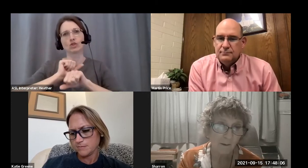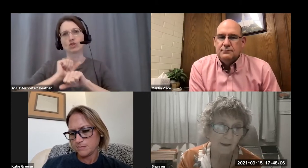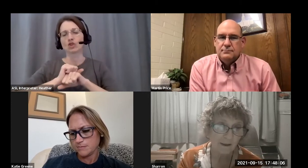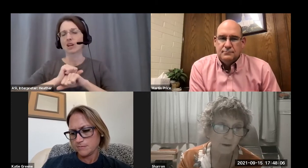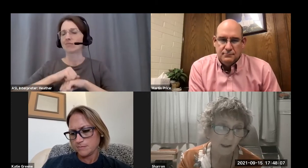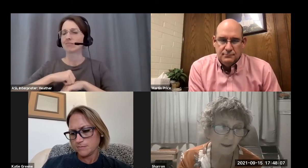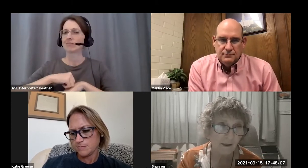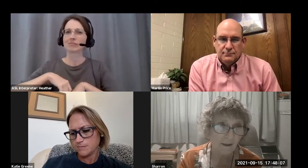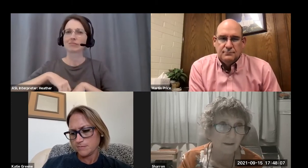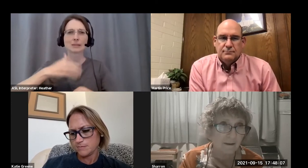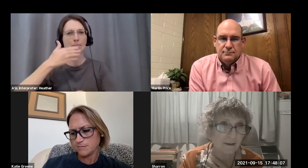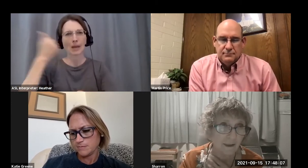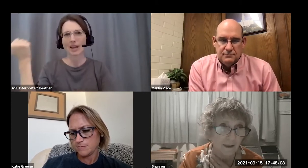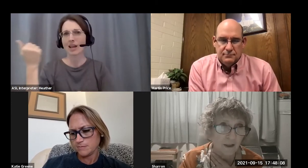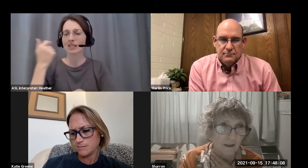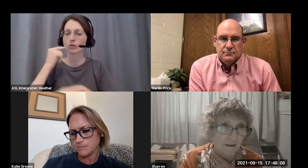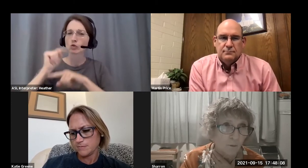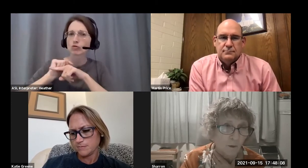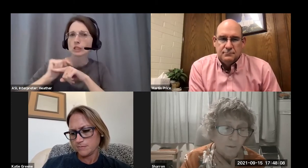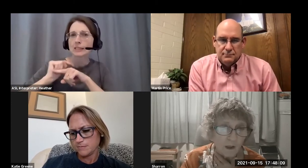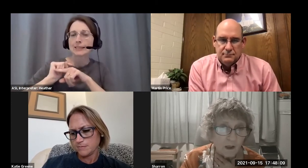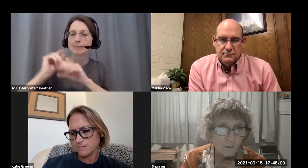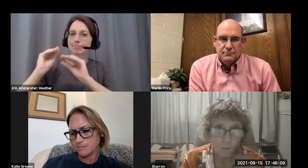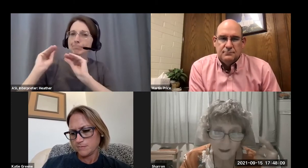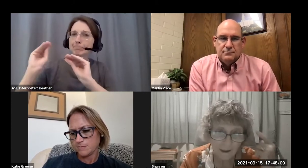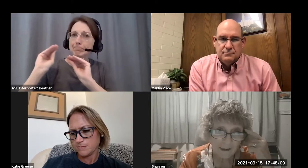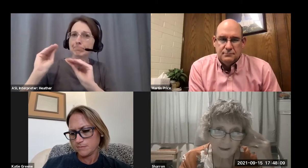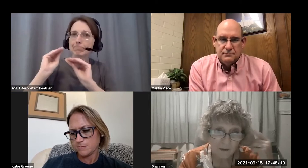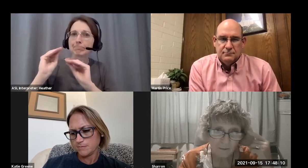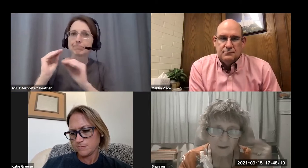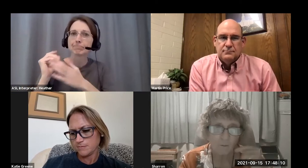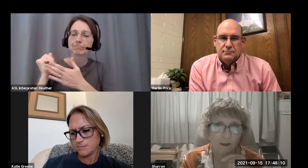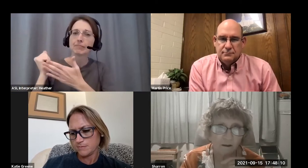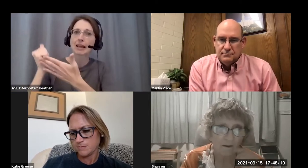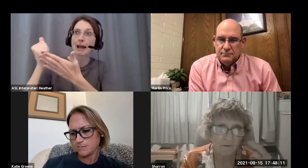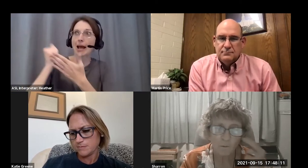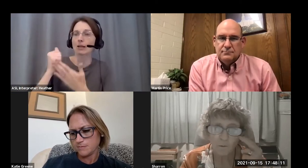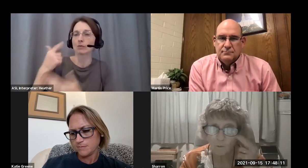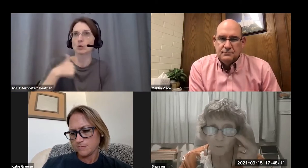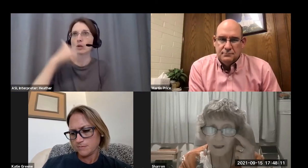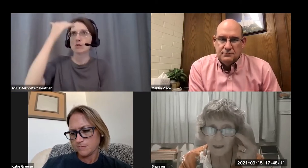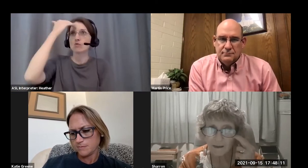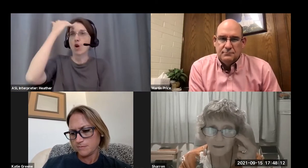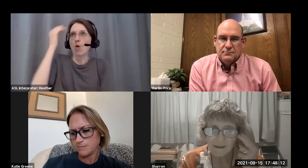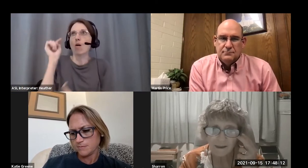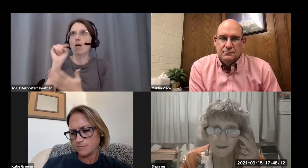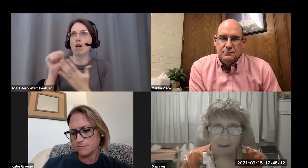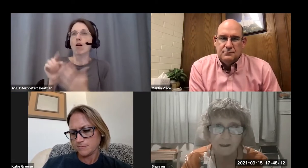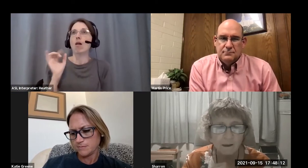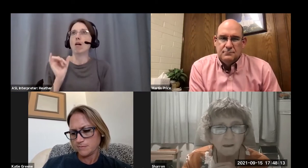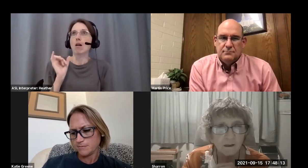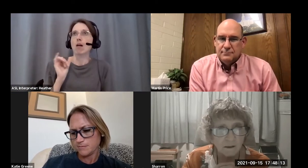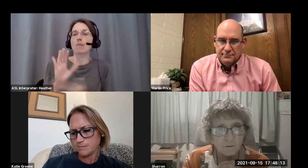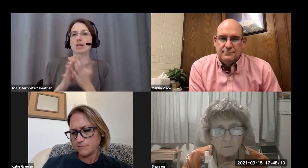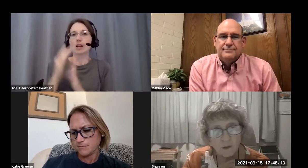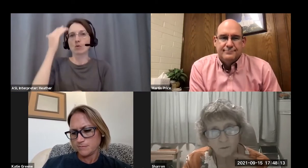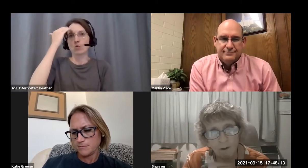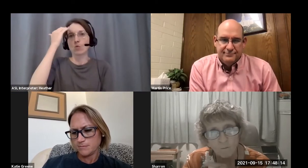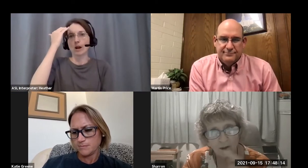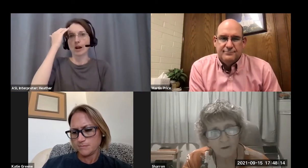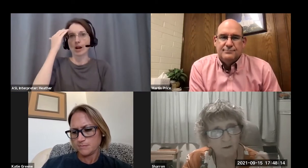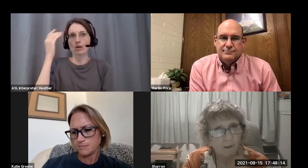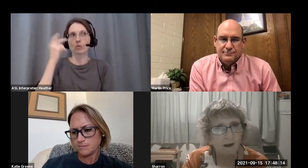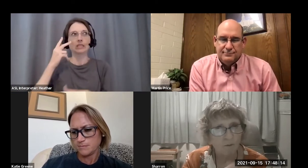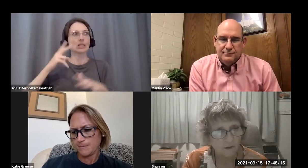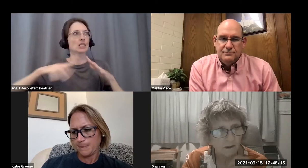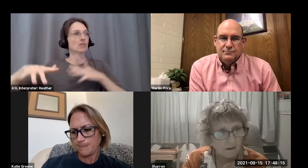excellent job in training us and teaching us what we need to be aware of and what we can see